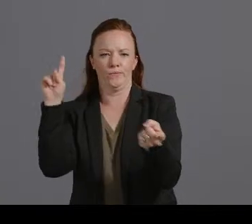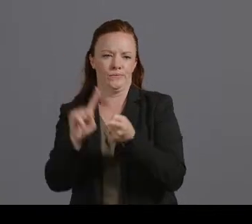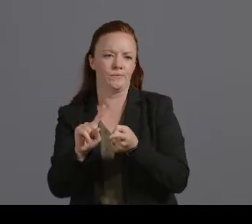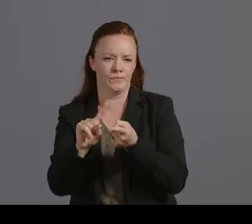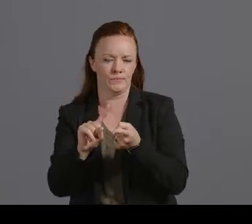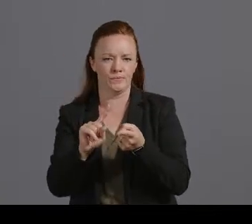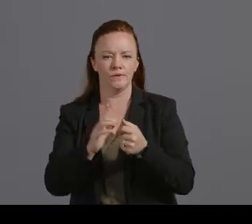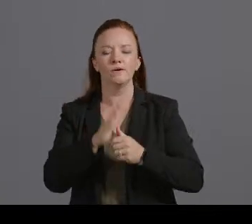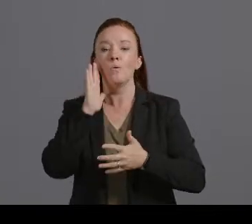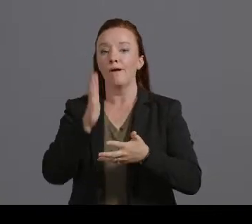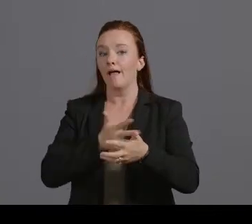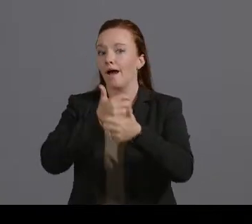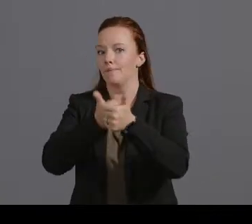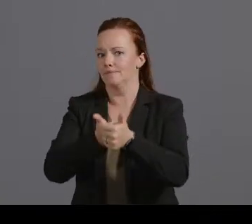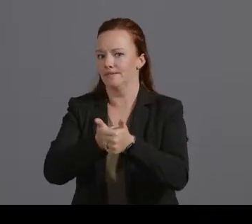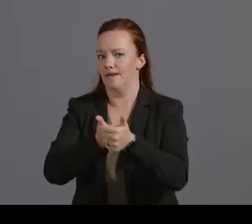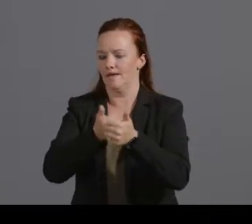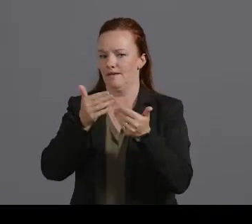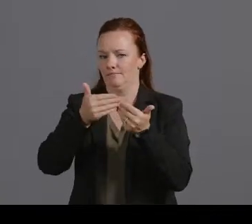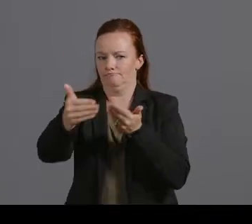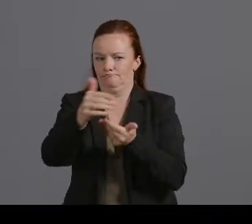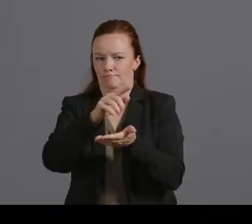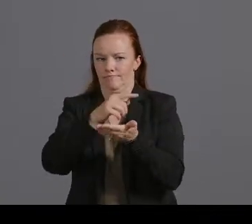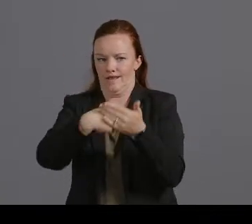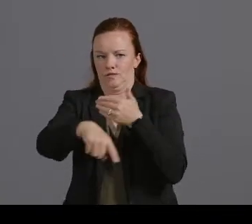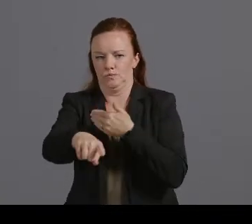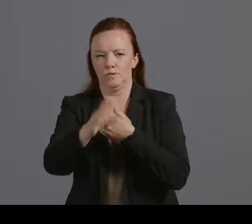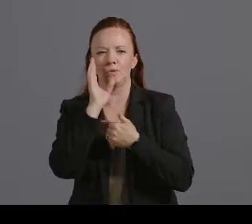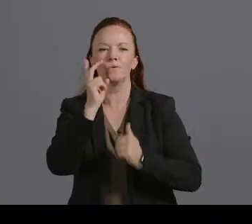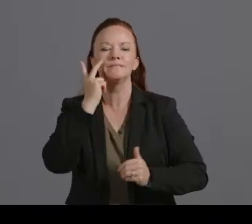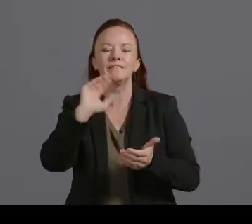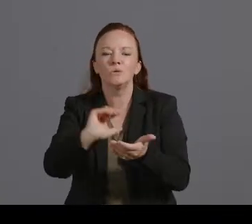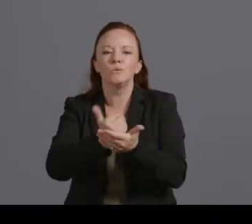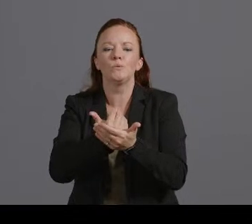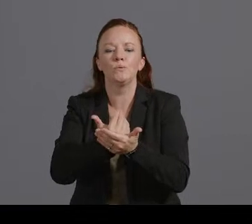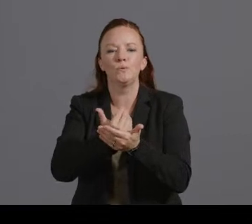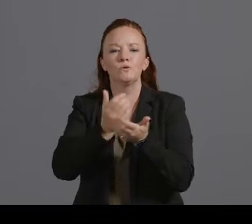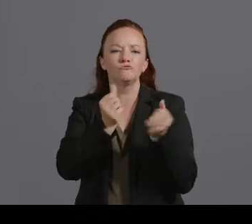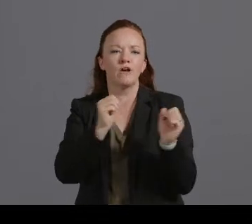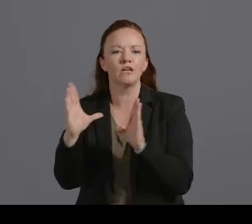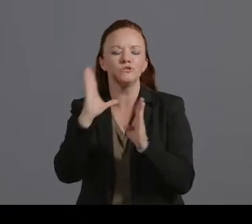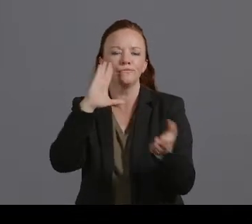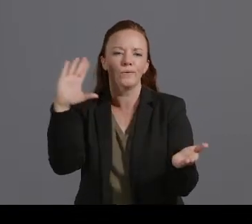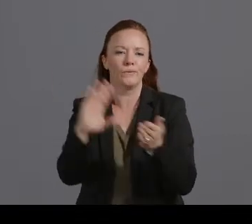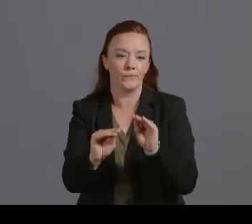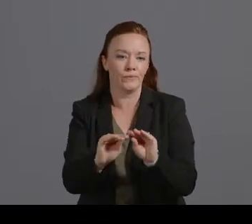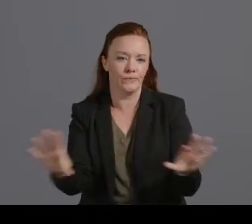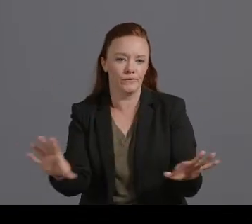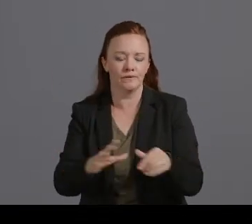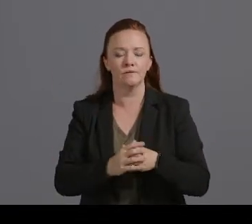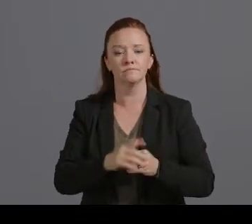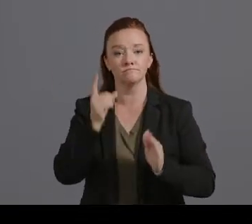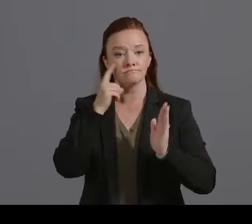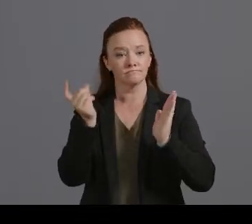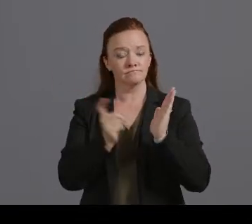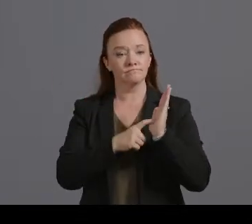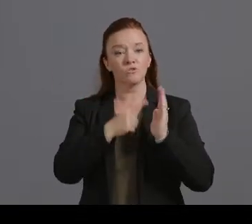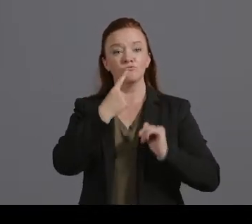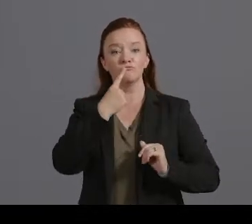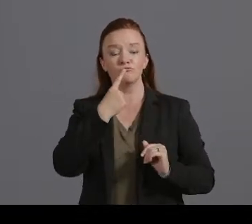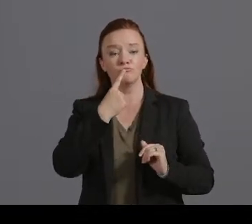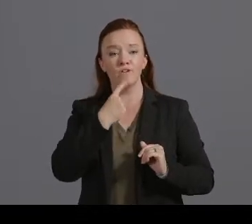after this week. You'll see new mitigation strategies that are put into place. But you can see that those mitigation strategies that are in